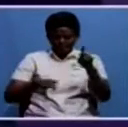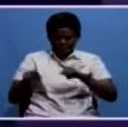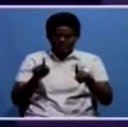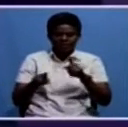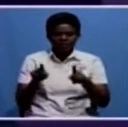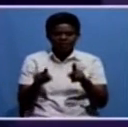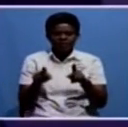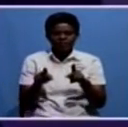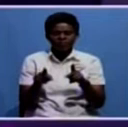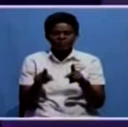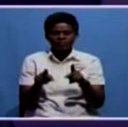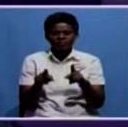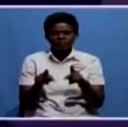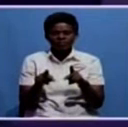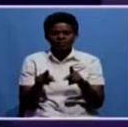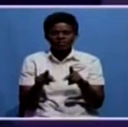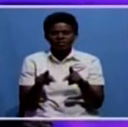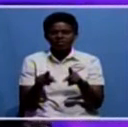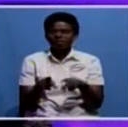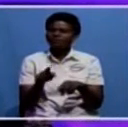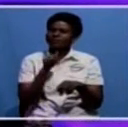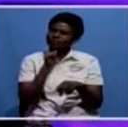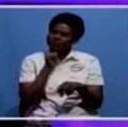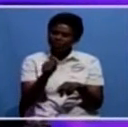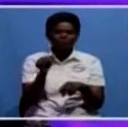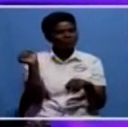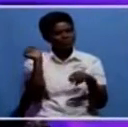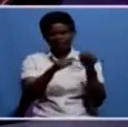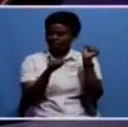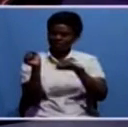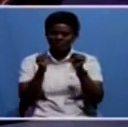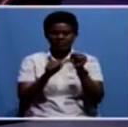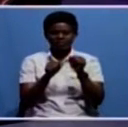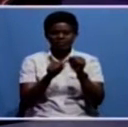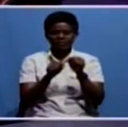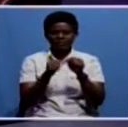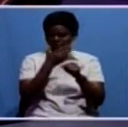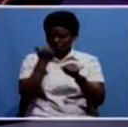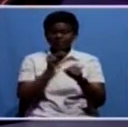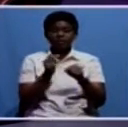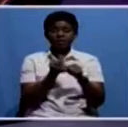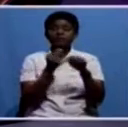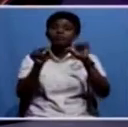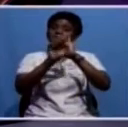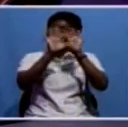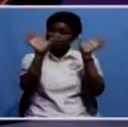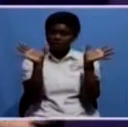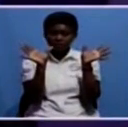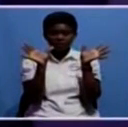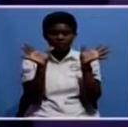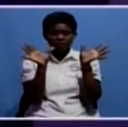be really fighting this publication. It is not and of course you see it from... Let us be very clear. From elements or